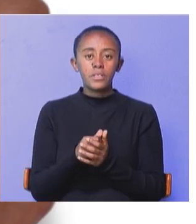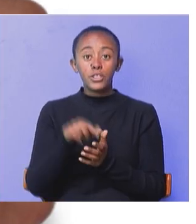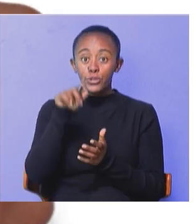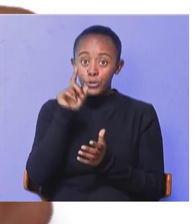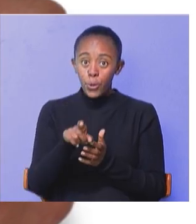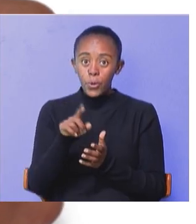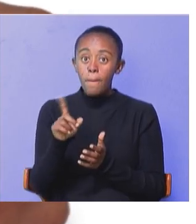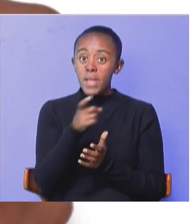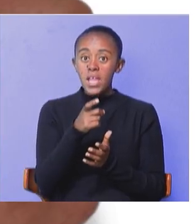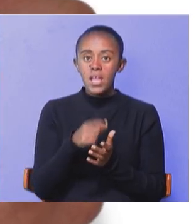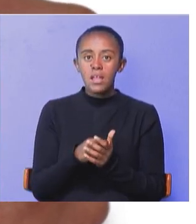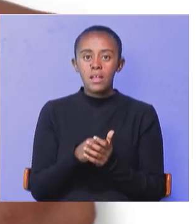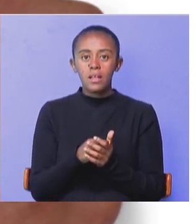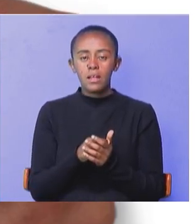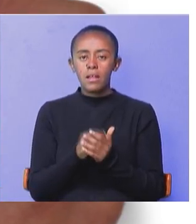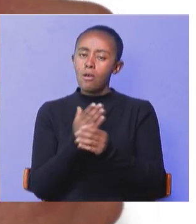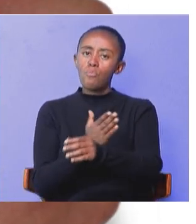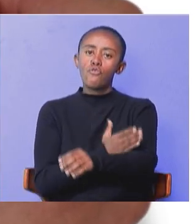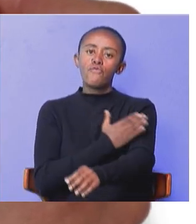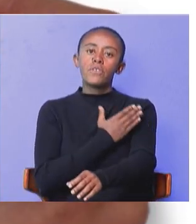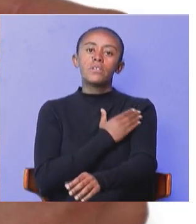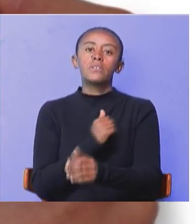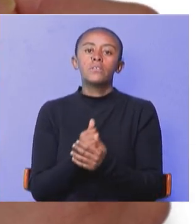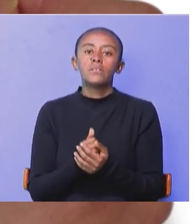be improved.